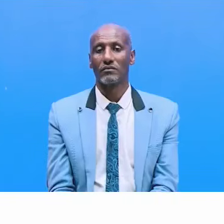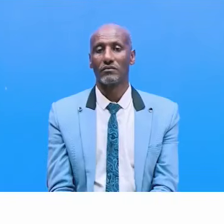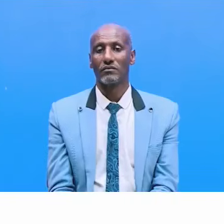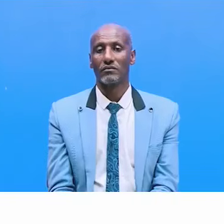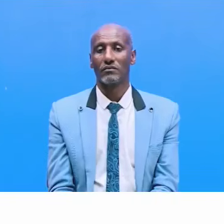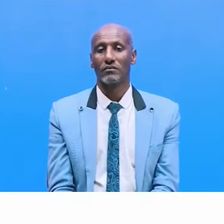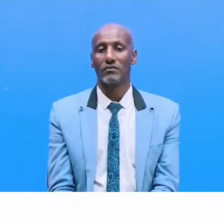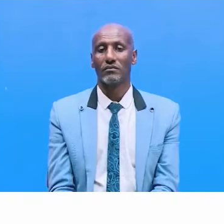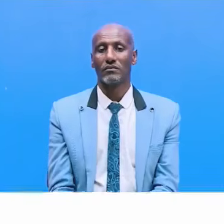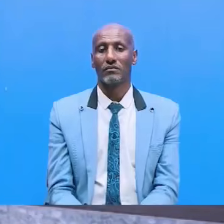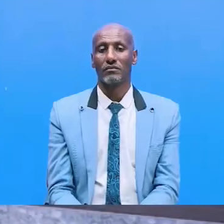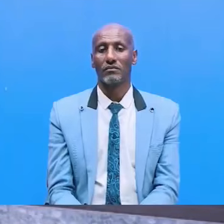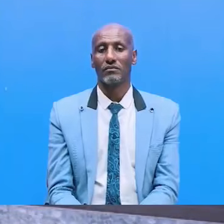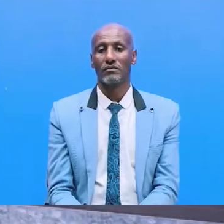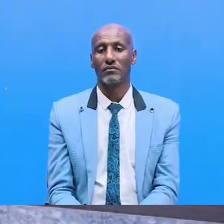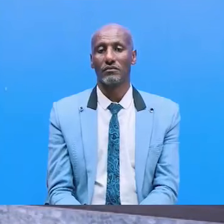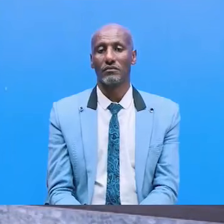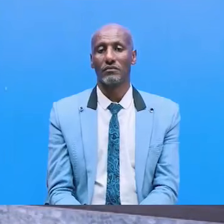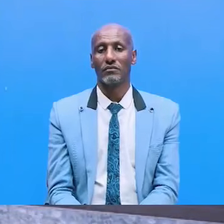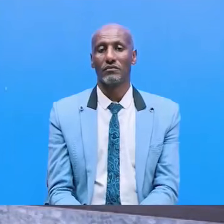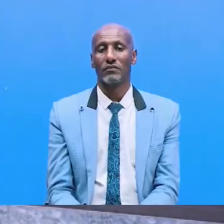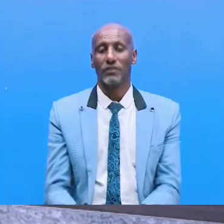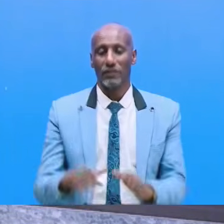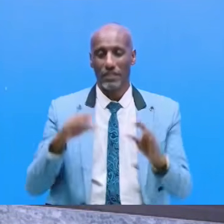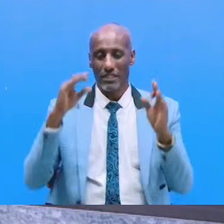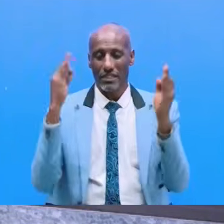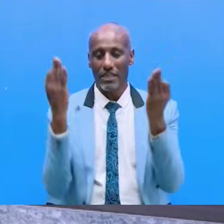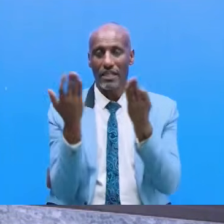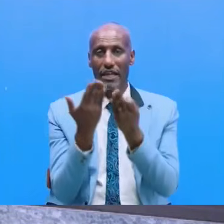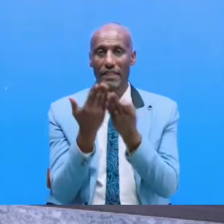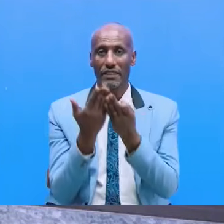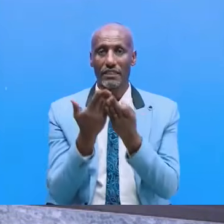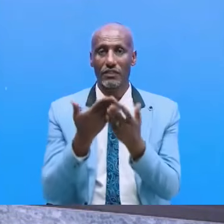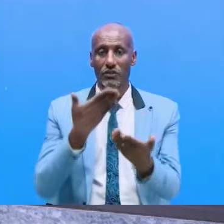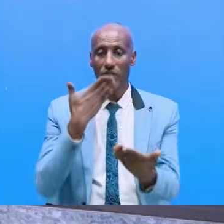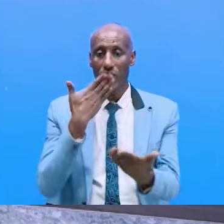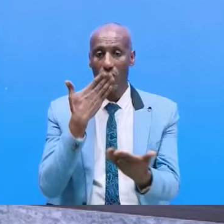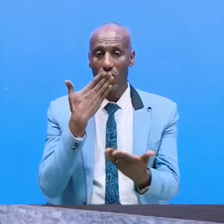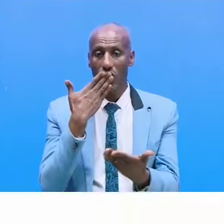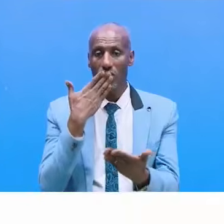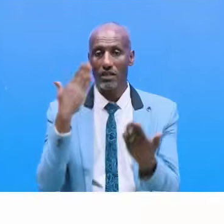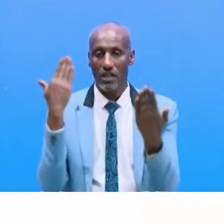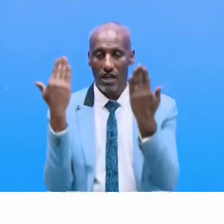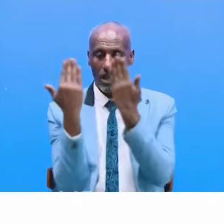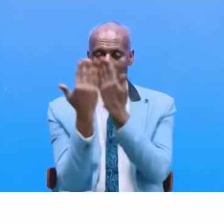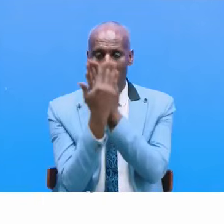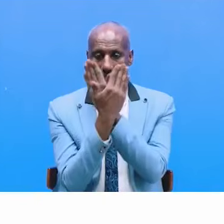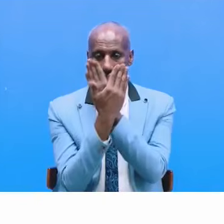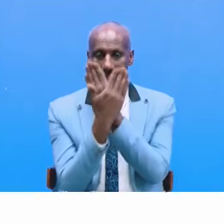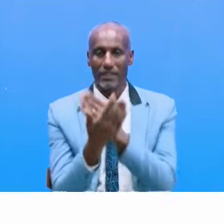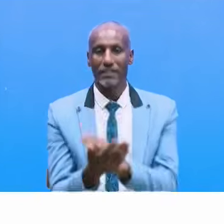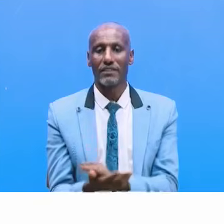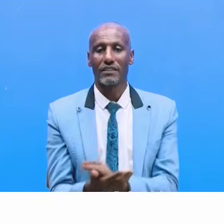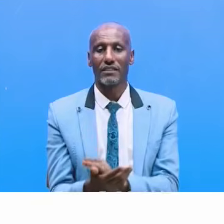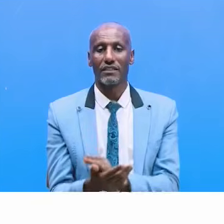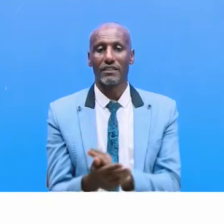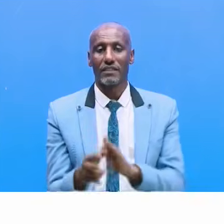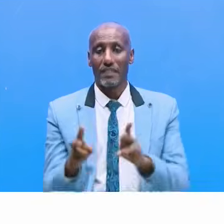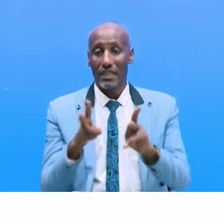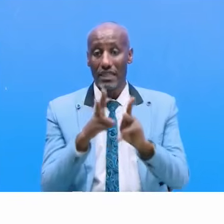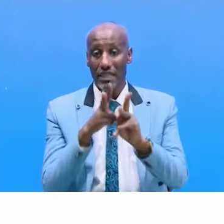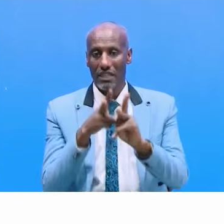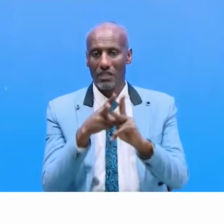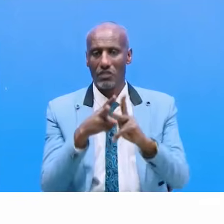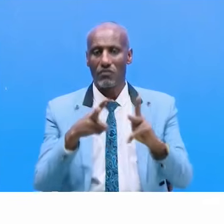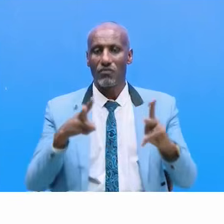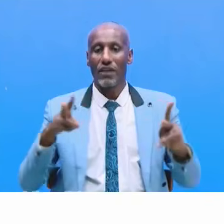Afternoon. And it is a night or evening, you can say good evening. So this is a very formal method